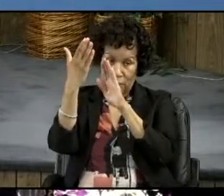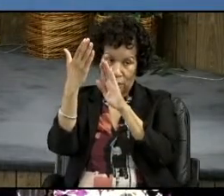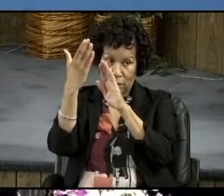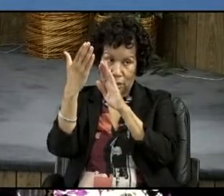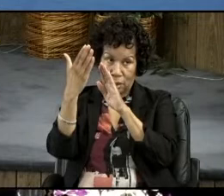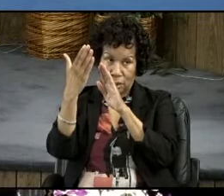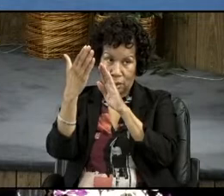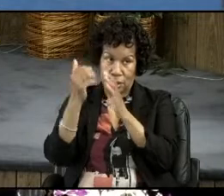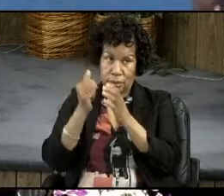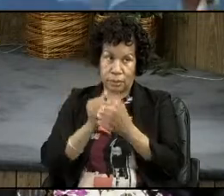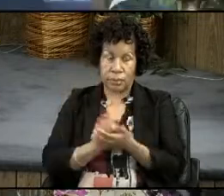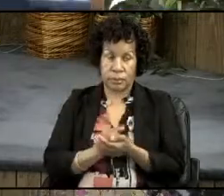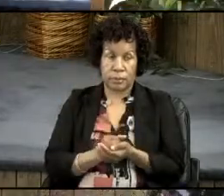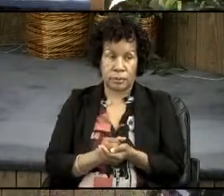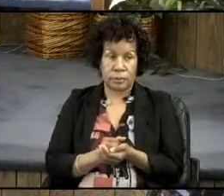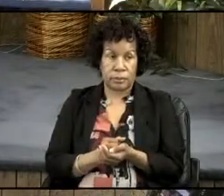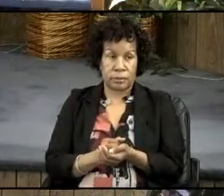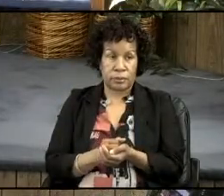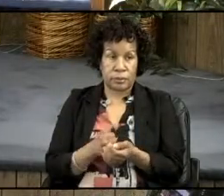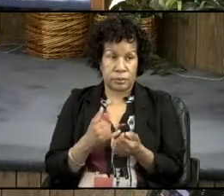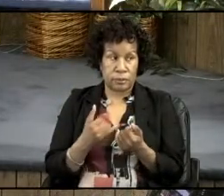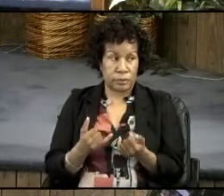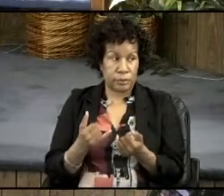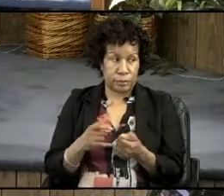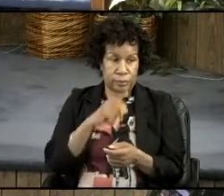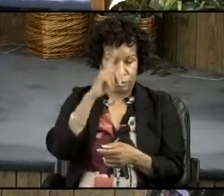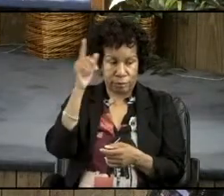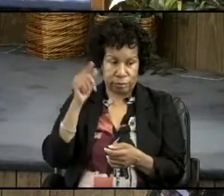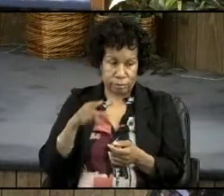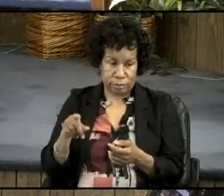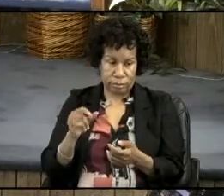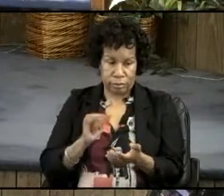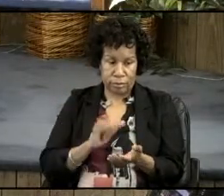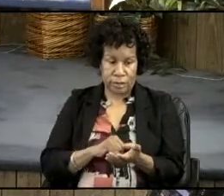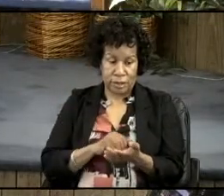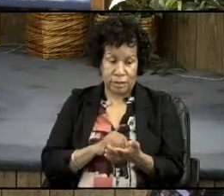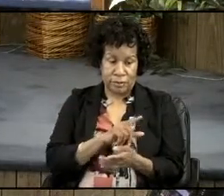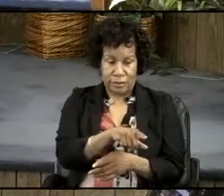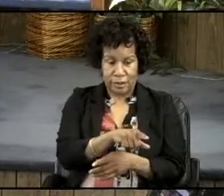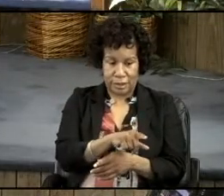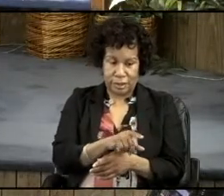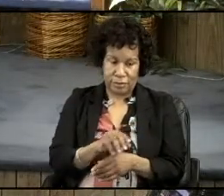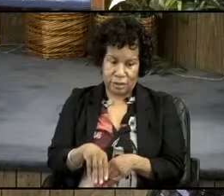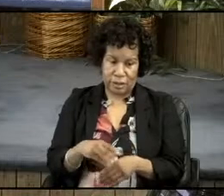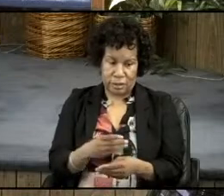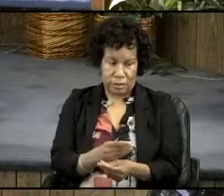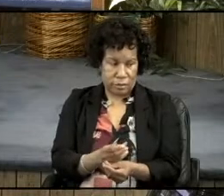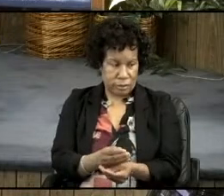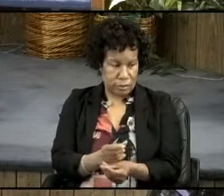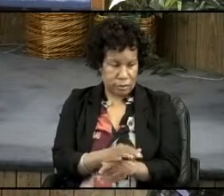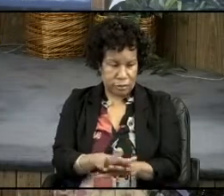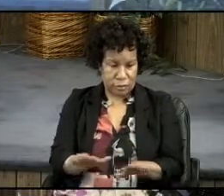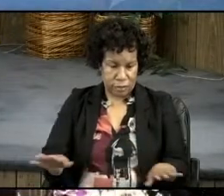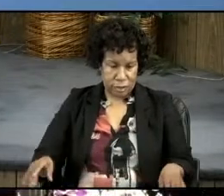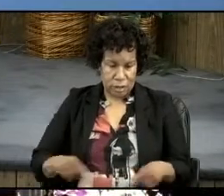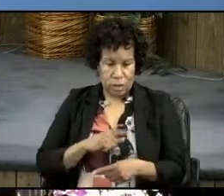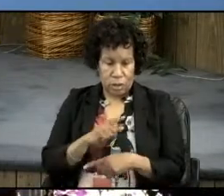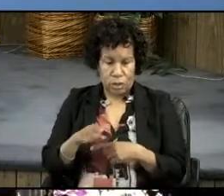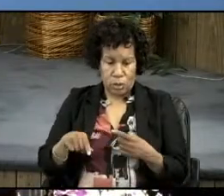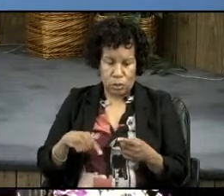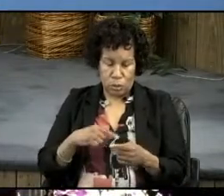tabernacle represents God's presence. Now, here's a question. If David is out in the field, when is he ever in the tabernacle?